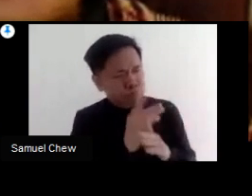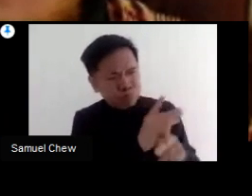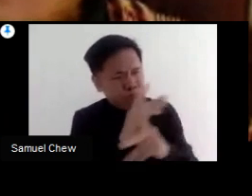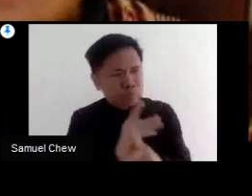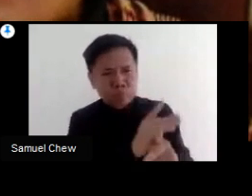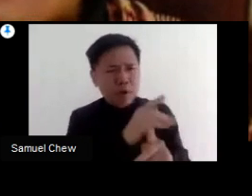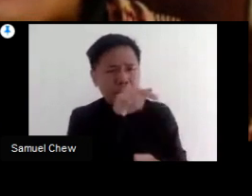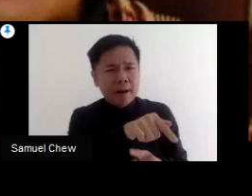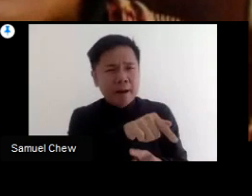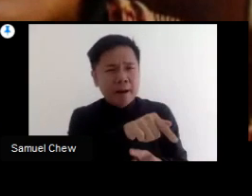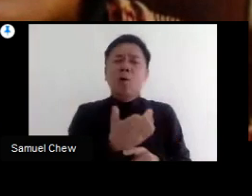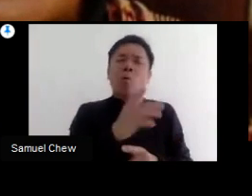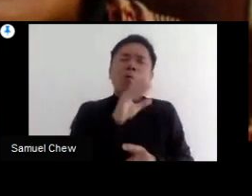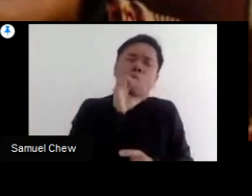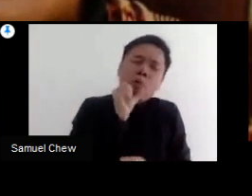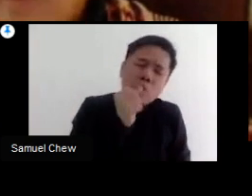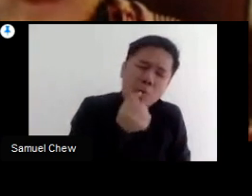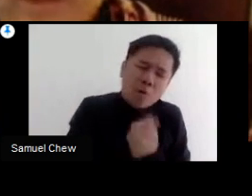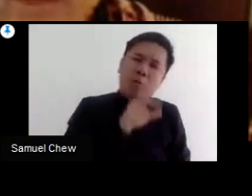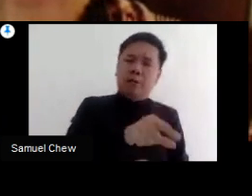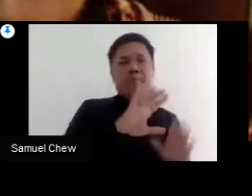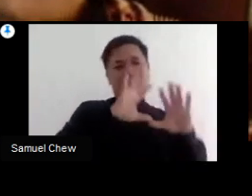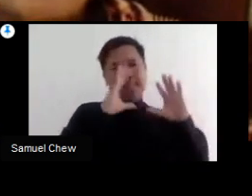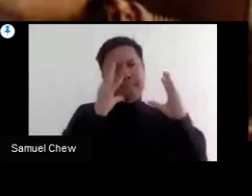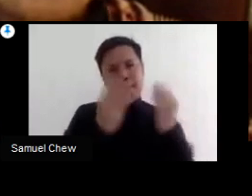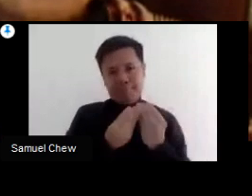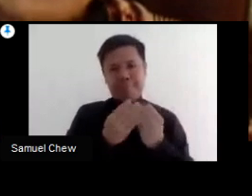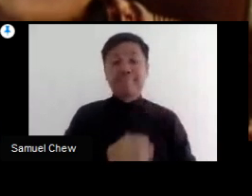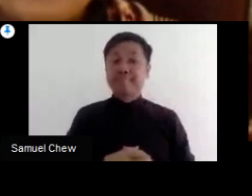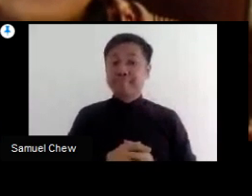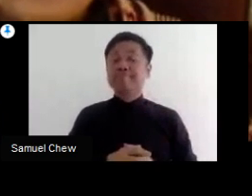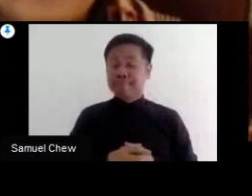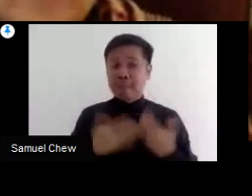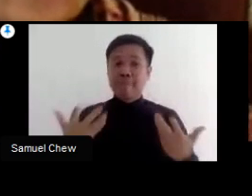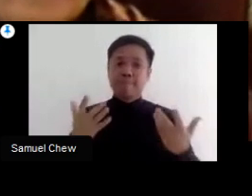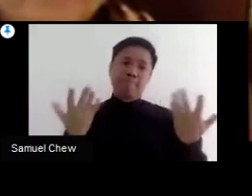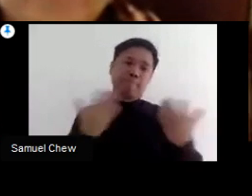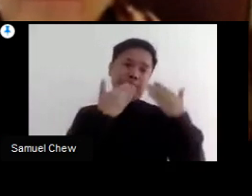is my comment. Thank you very much.